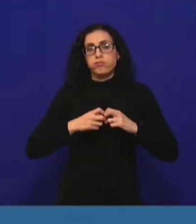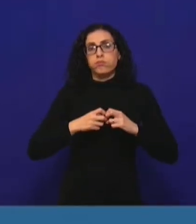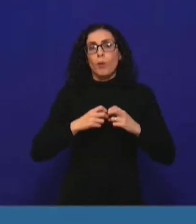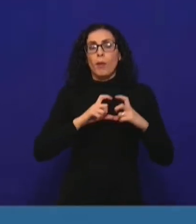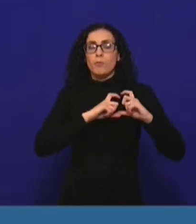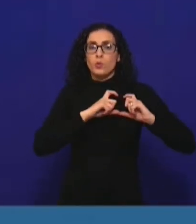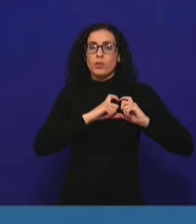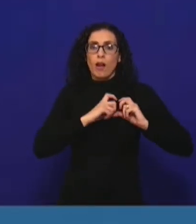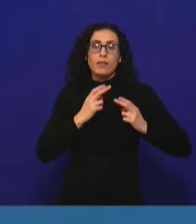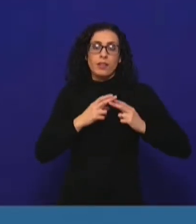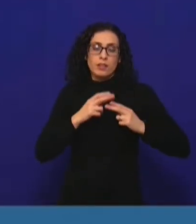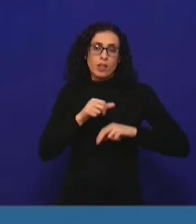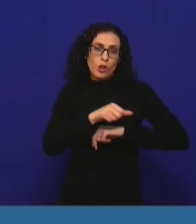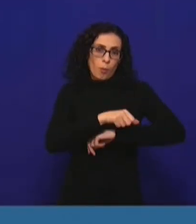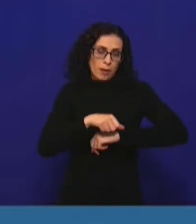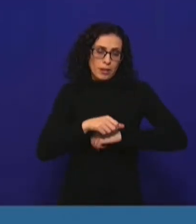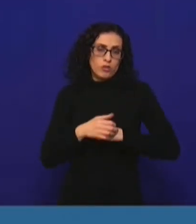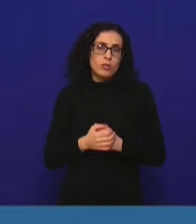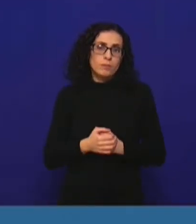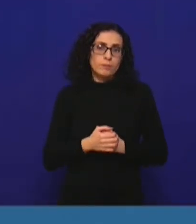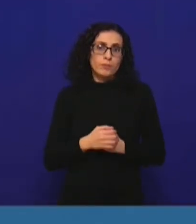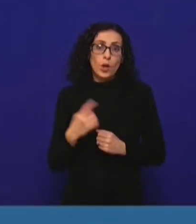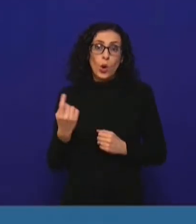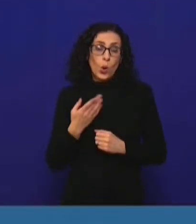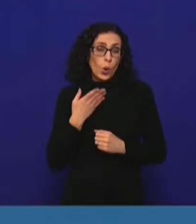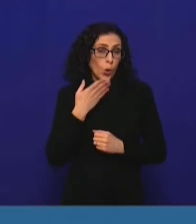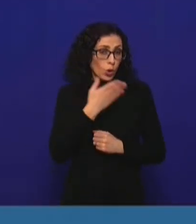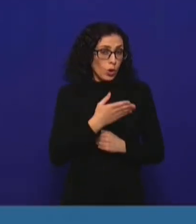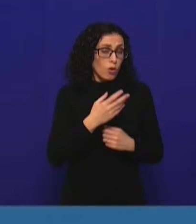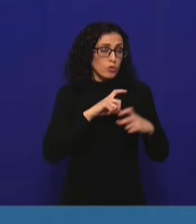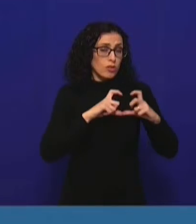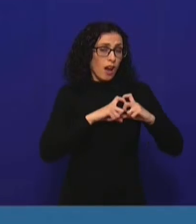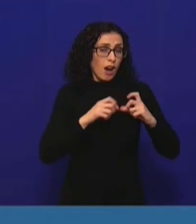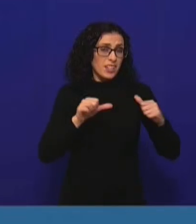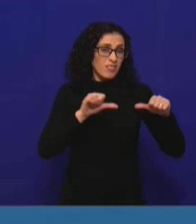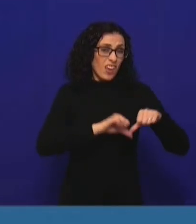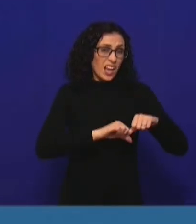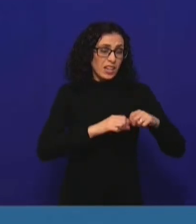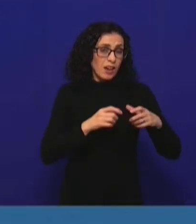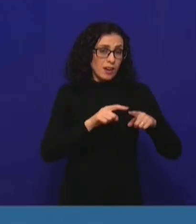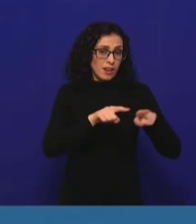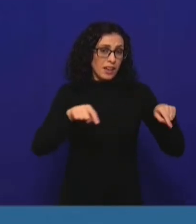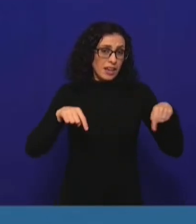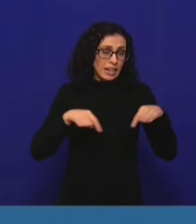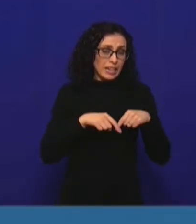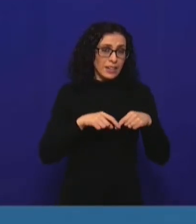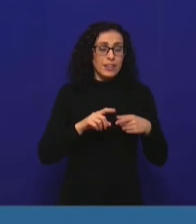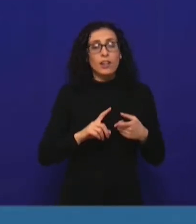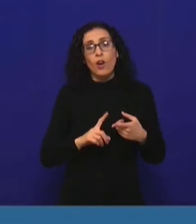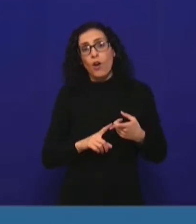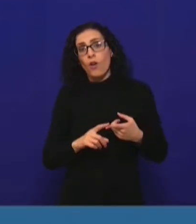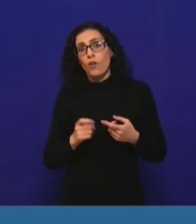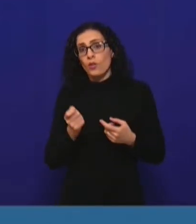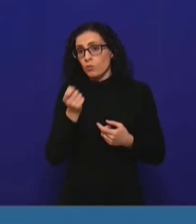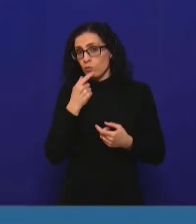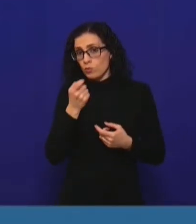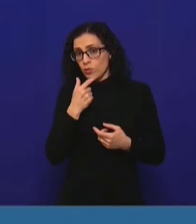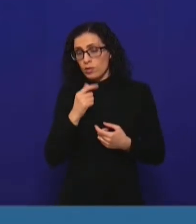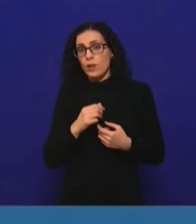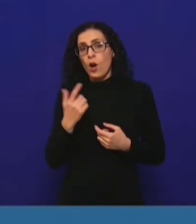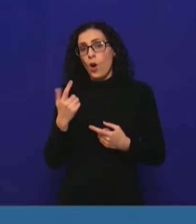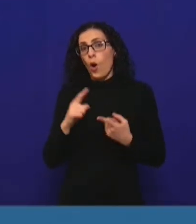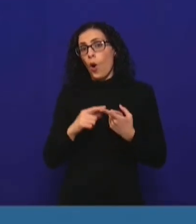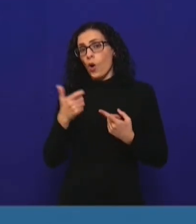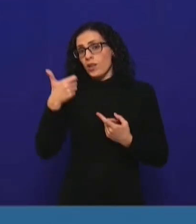6 months, those patients who attend the heart failure clinic, and those people who are regular oral steroids, for example, people who are